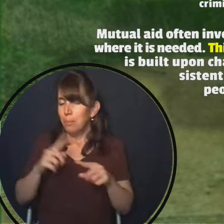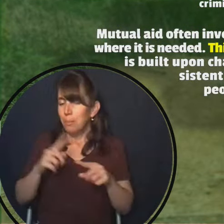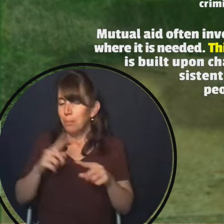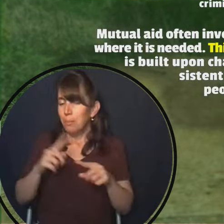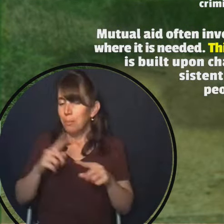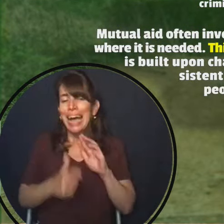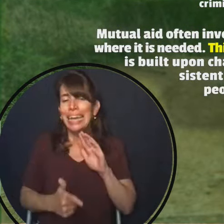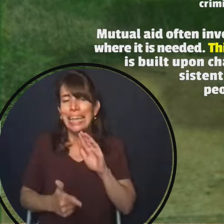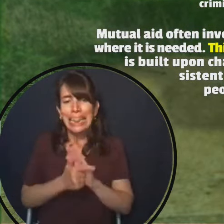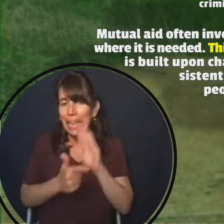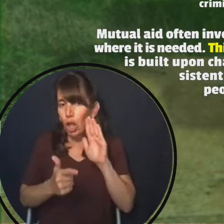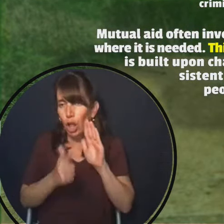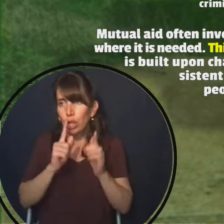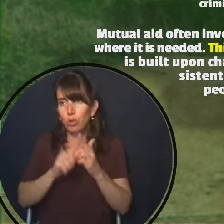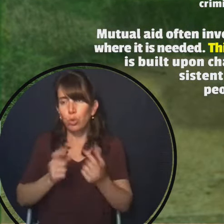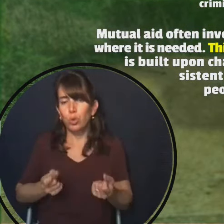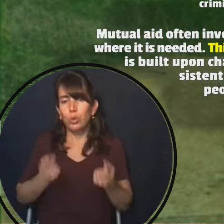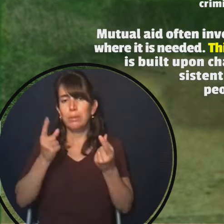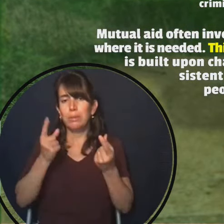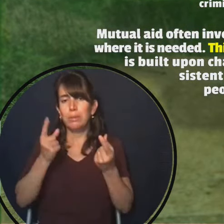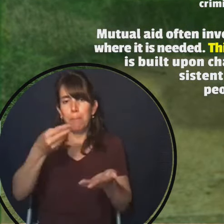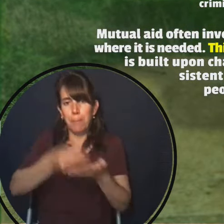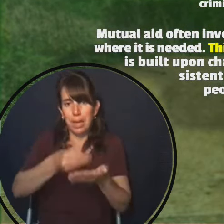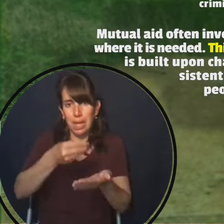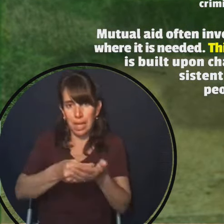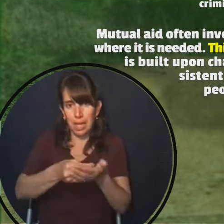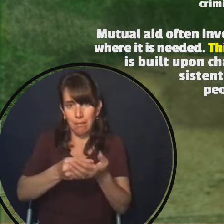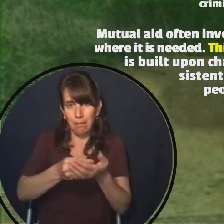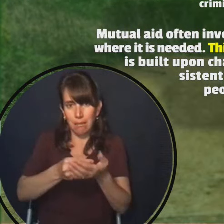of money doing acts of solidarity.